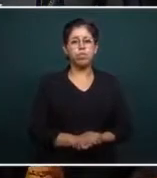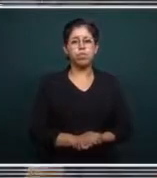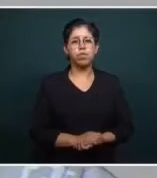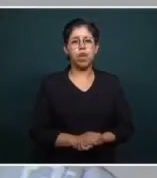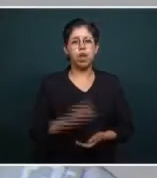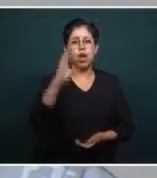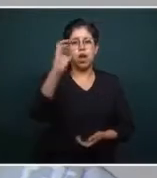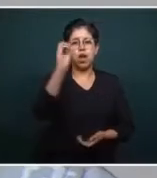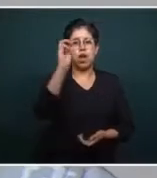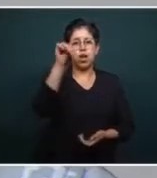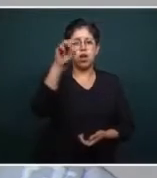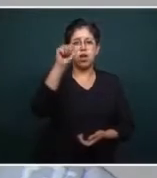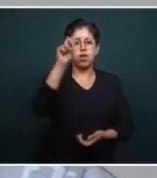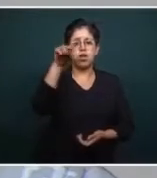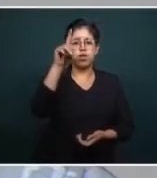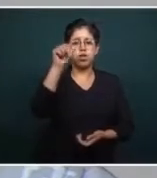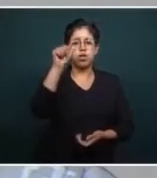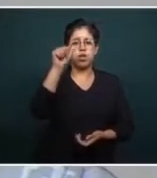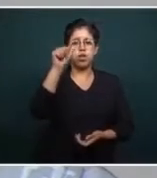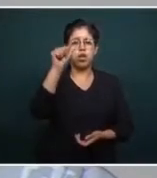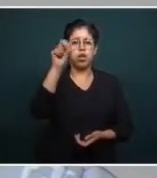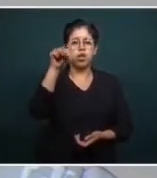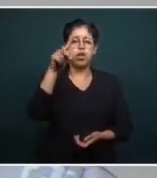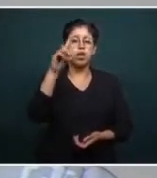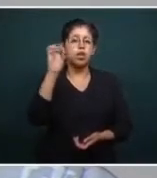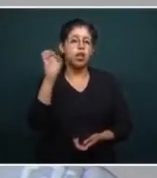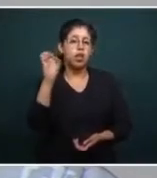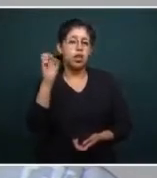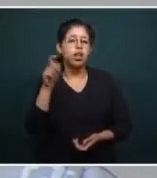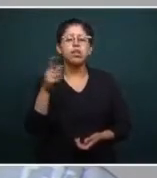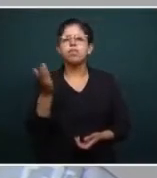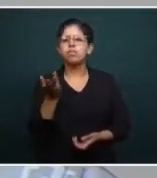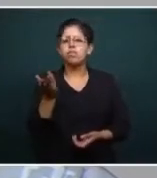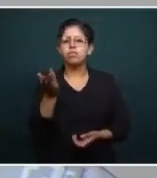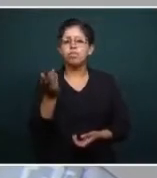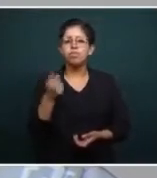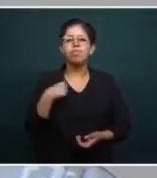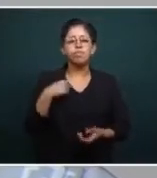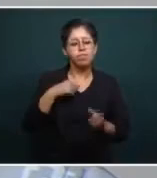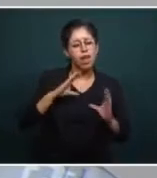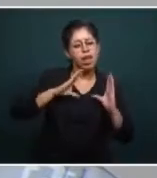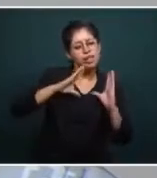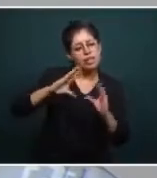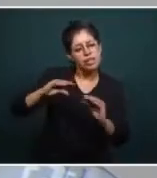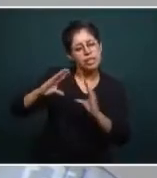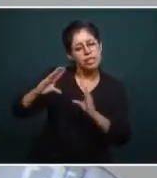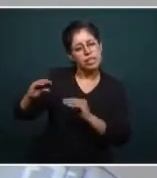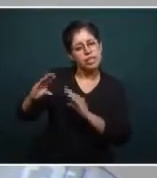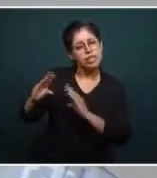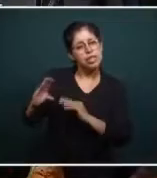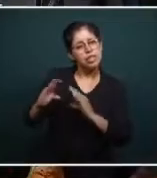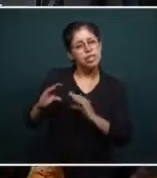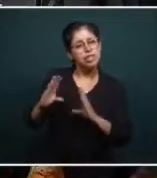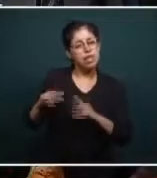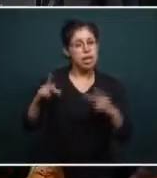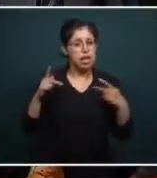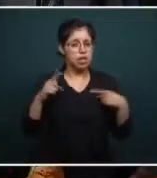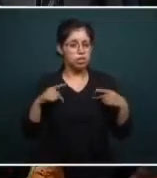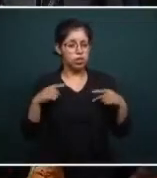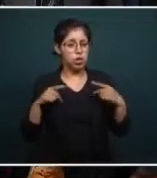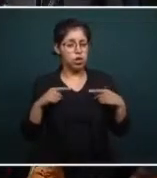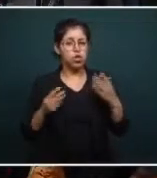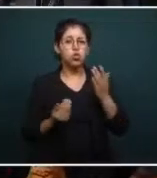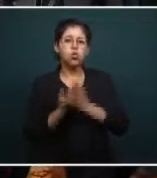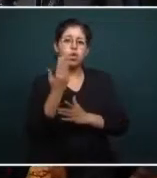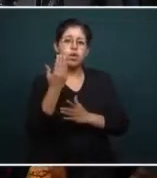Guardia Nacional the commander of the National Guard has this whole plan of information that is taken forth.